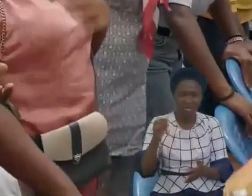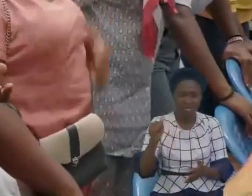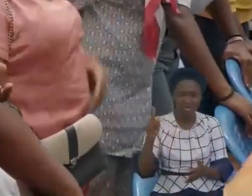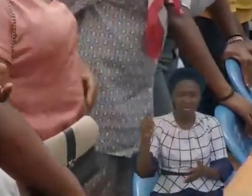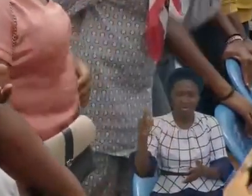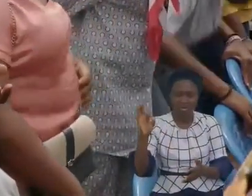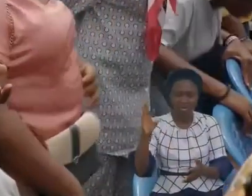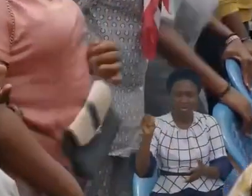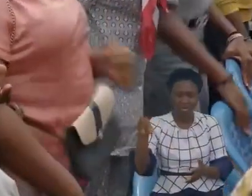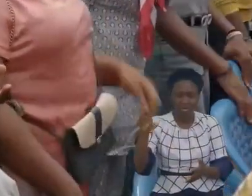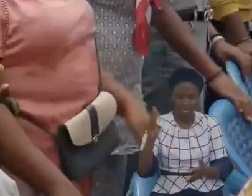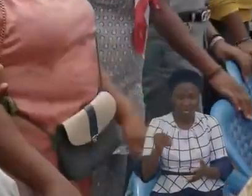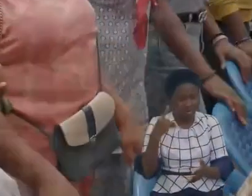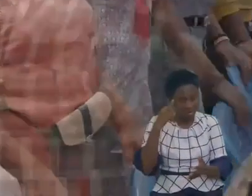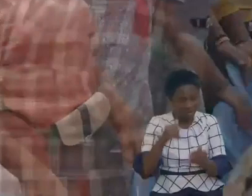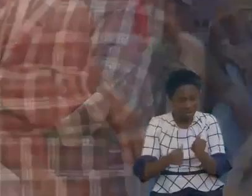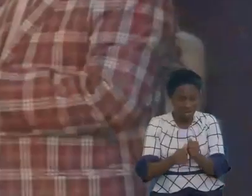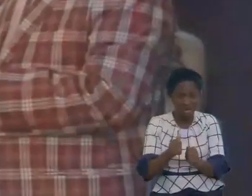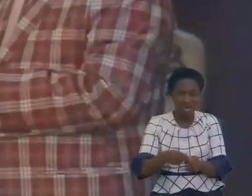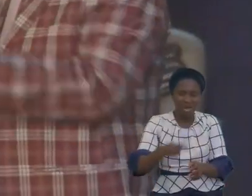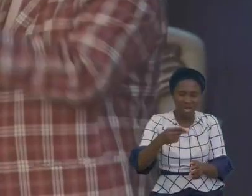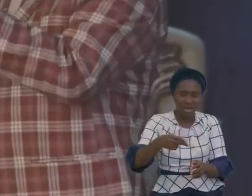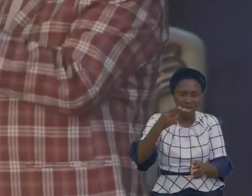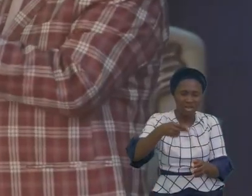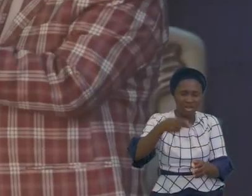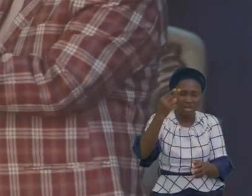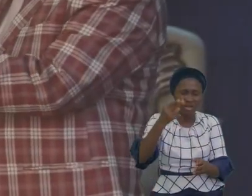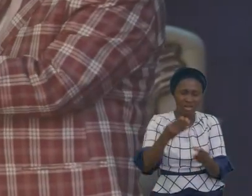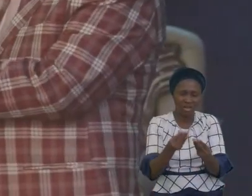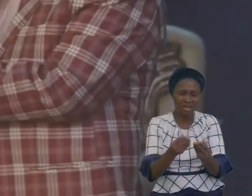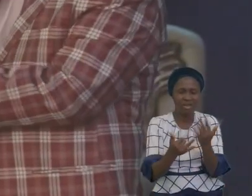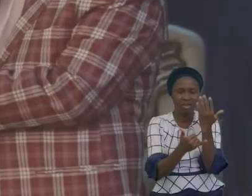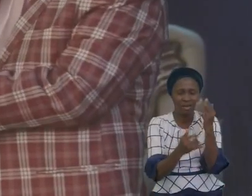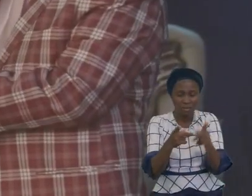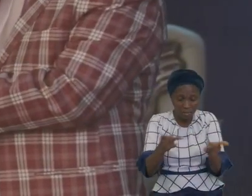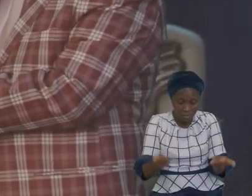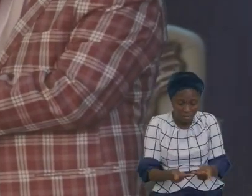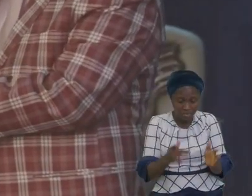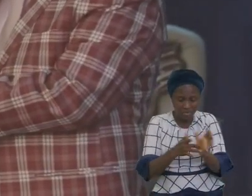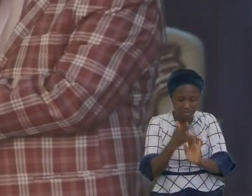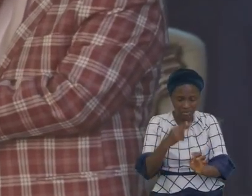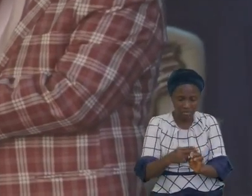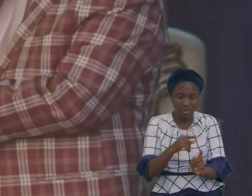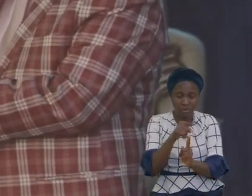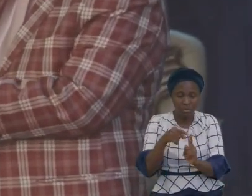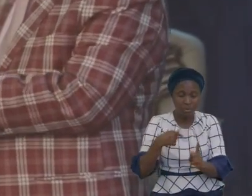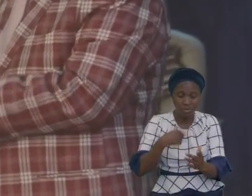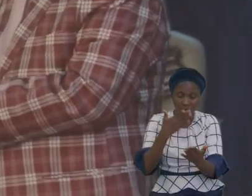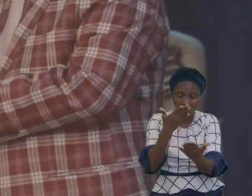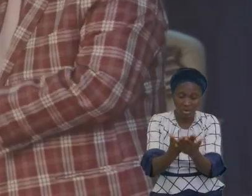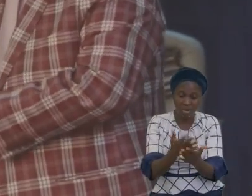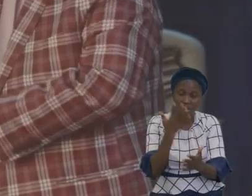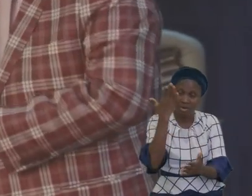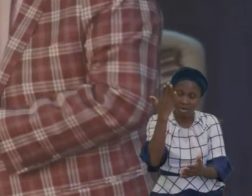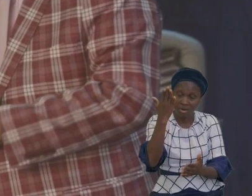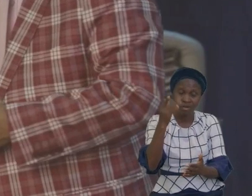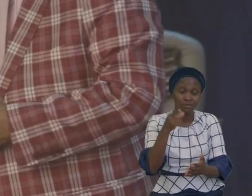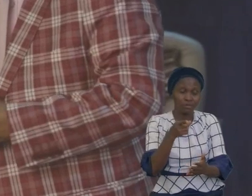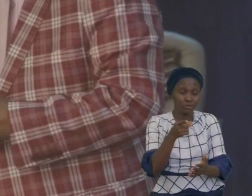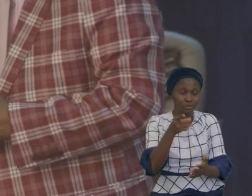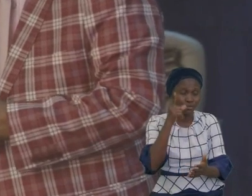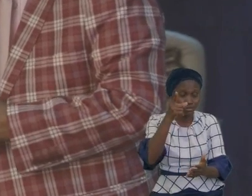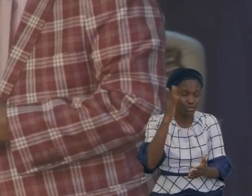And when we reach there, you help us to look at the stars and we'll